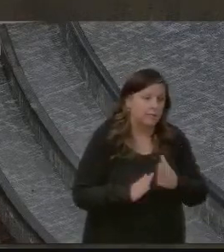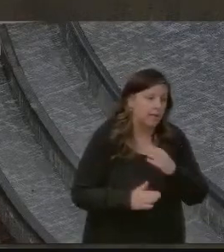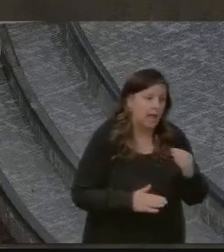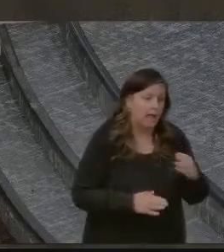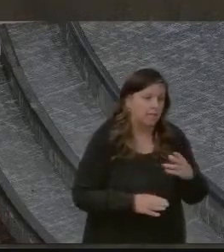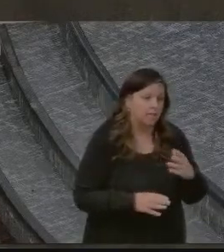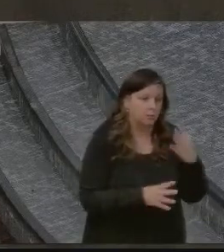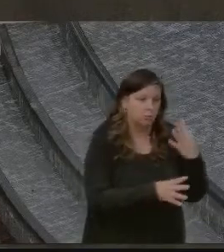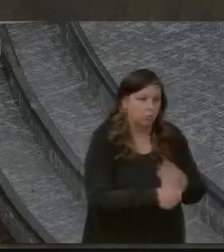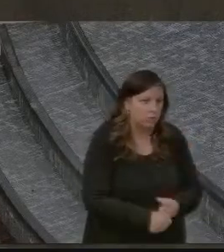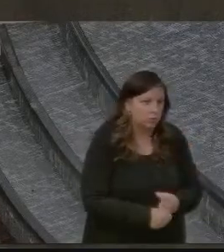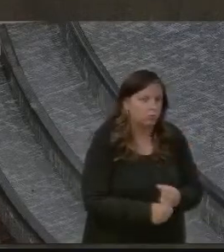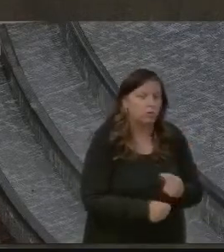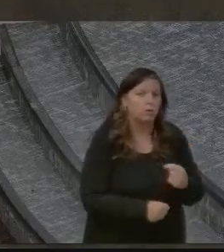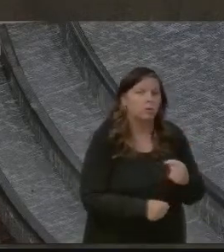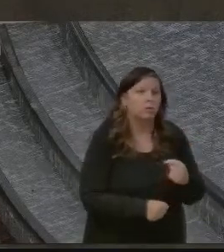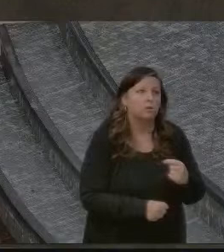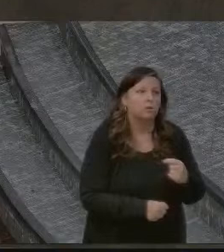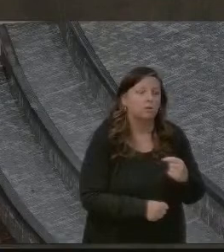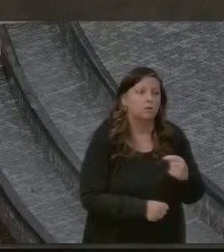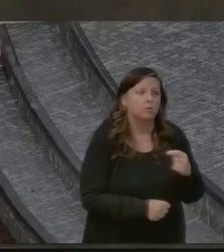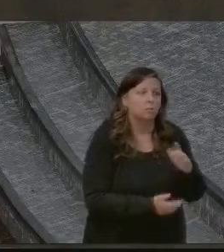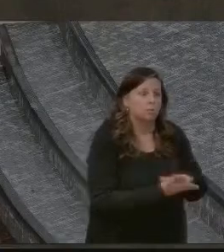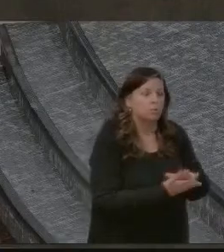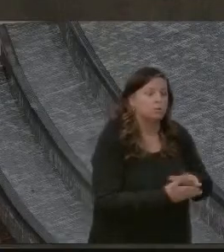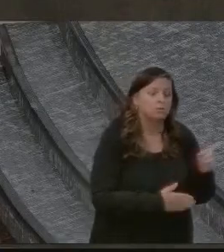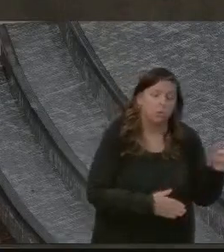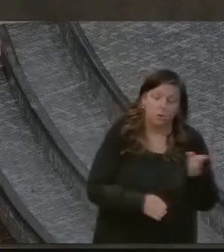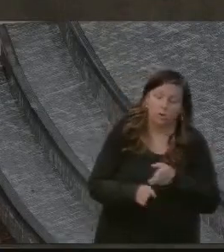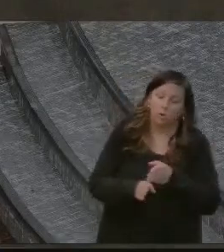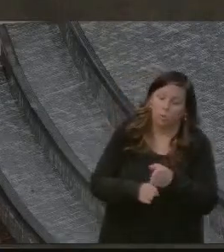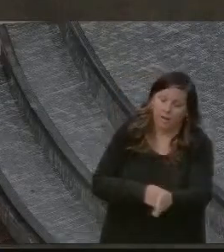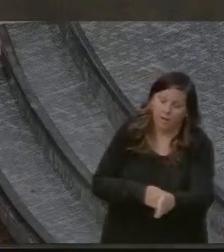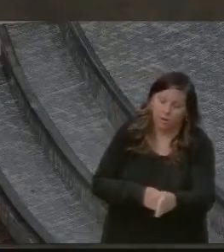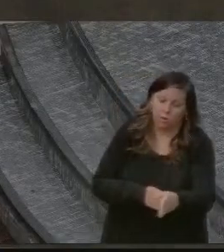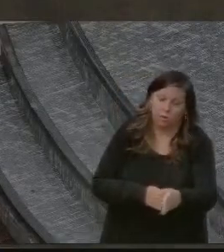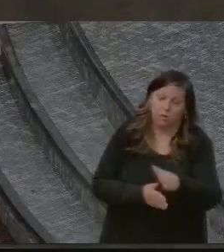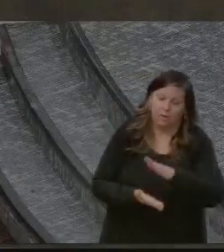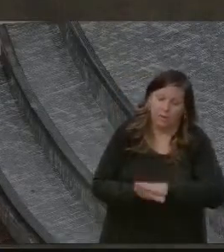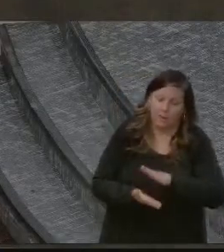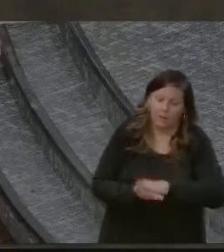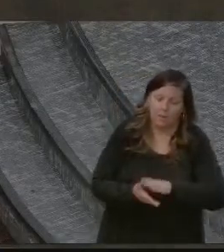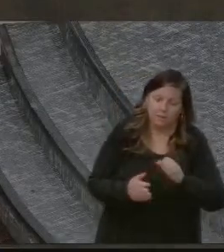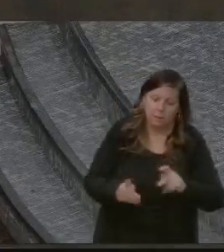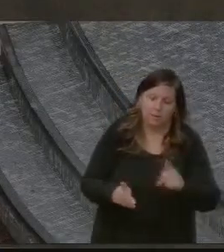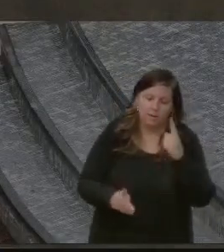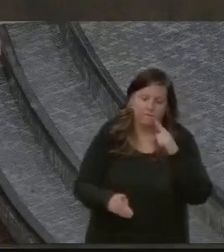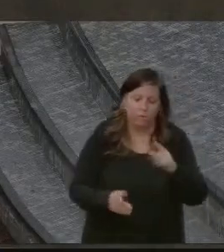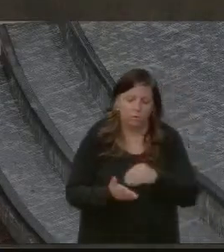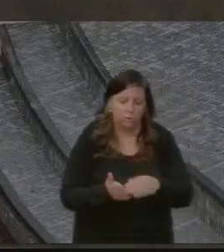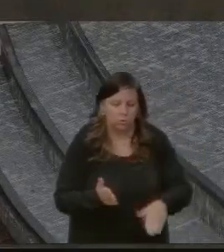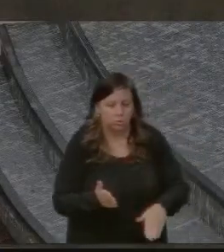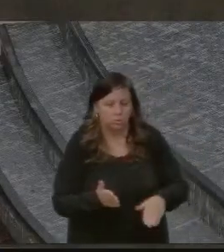So Career Academy is an opportunity for students to take career pathways. That has